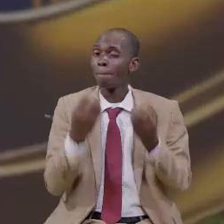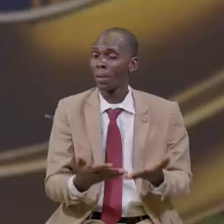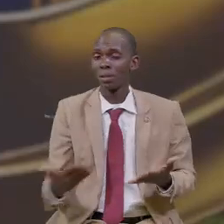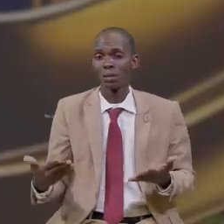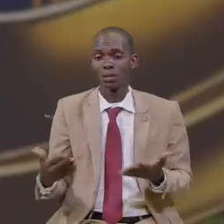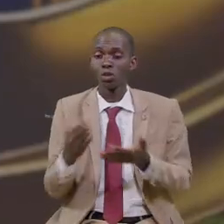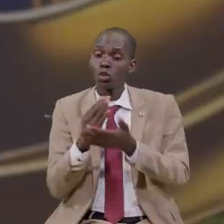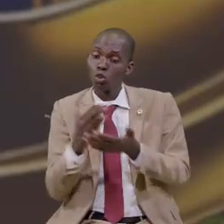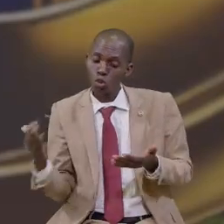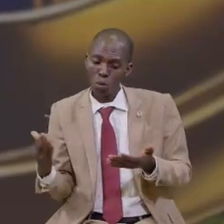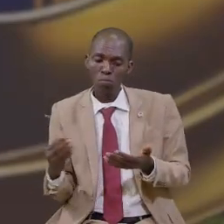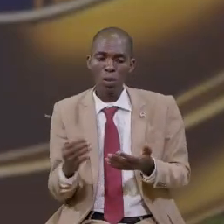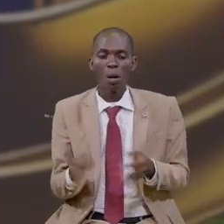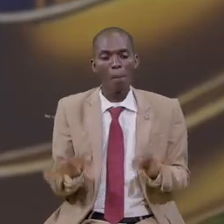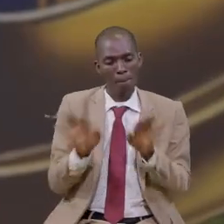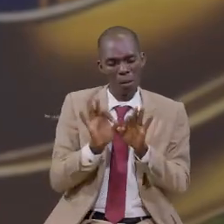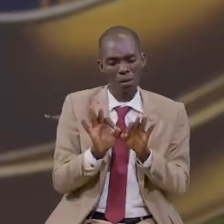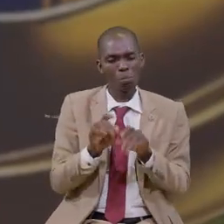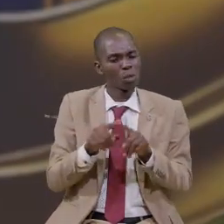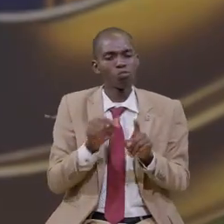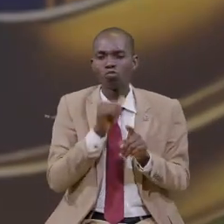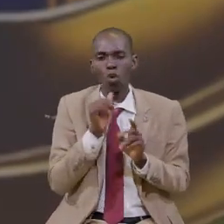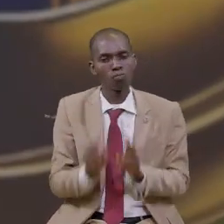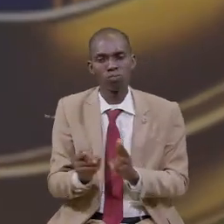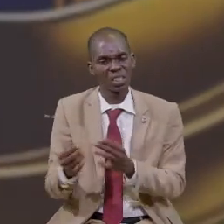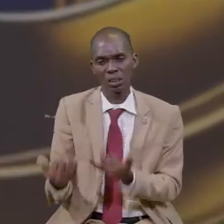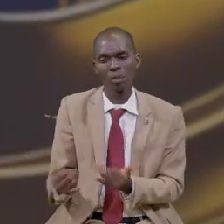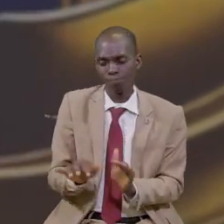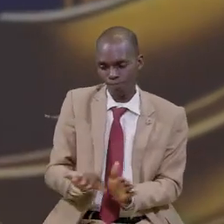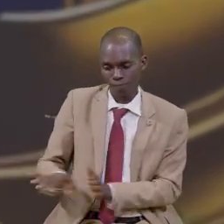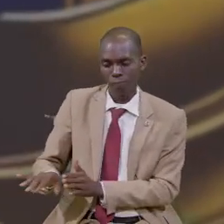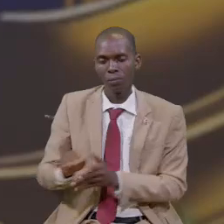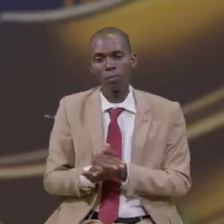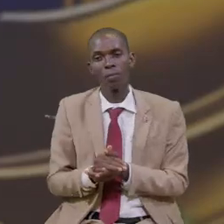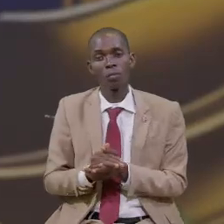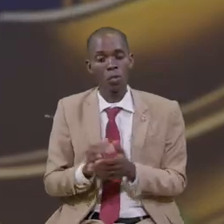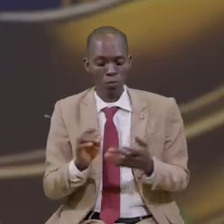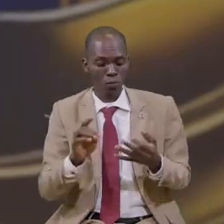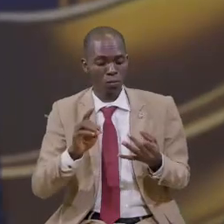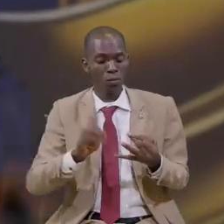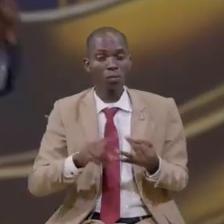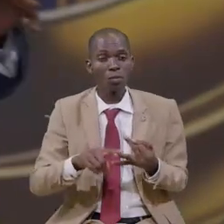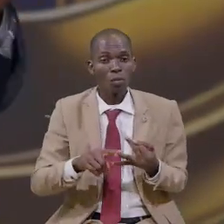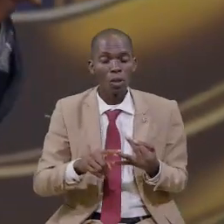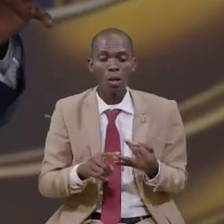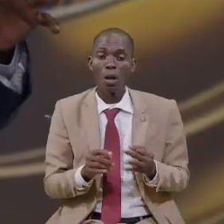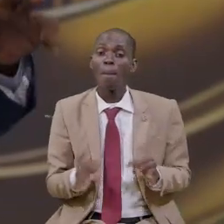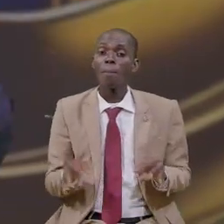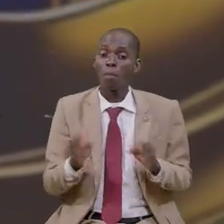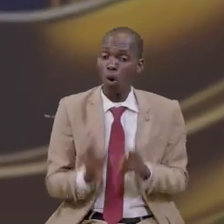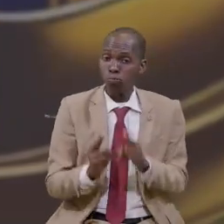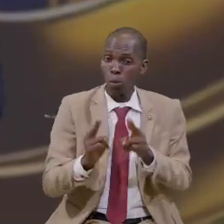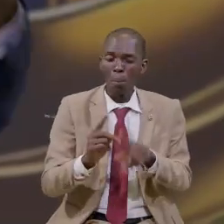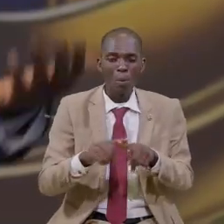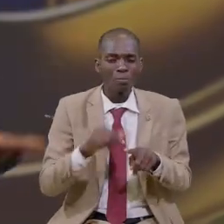but not urgent. Some of them urgent, but not important. But the thing